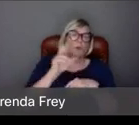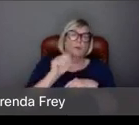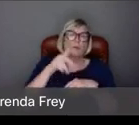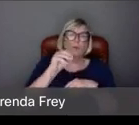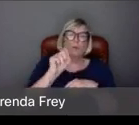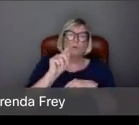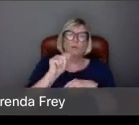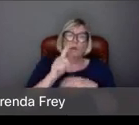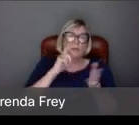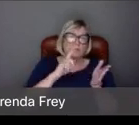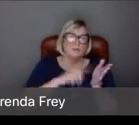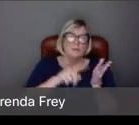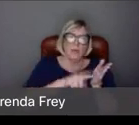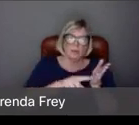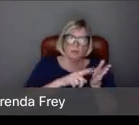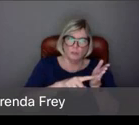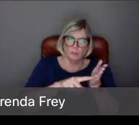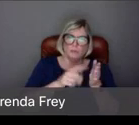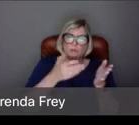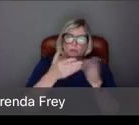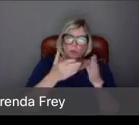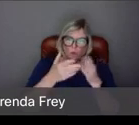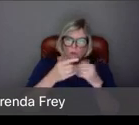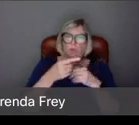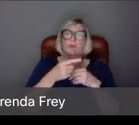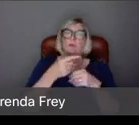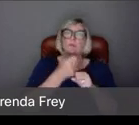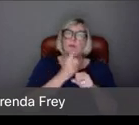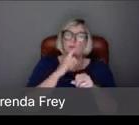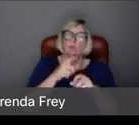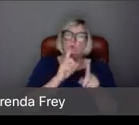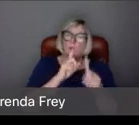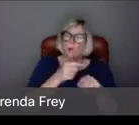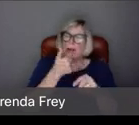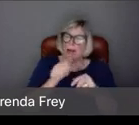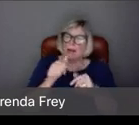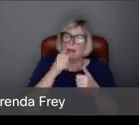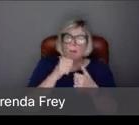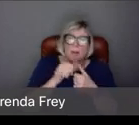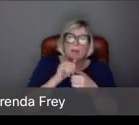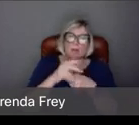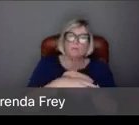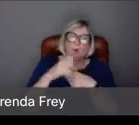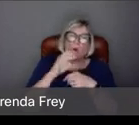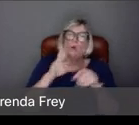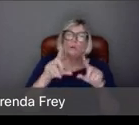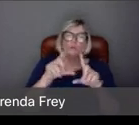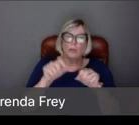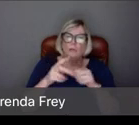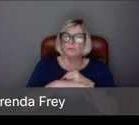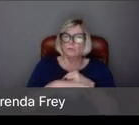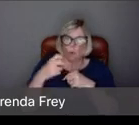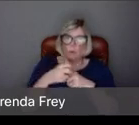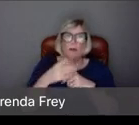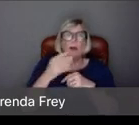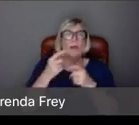responsible for a crime that comes through the mail. So you want to make sure that you report any mail that's stolen, or checks or anything like that that's stolen. And